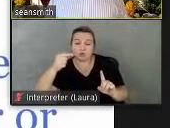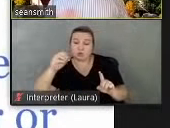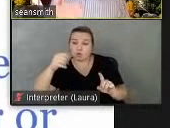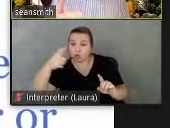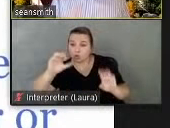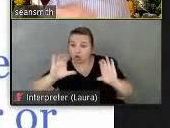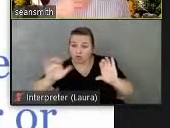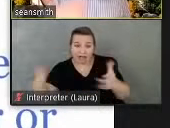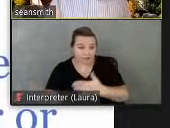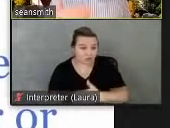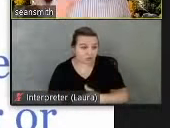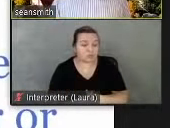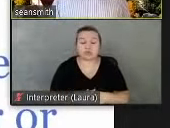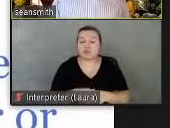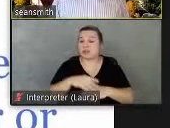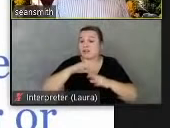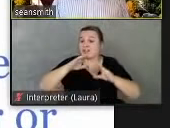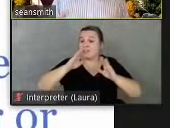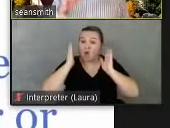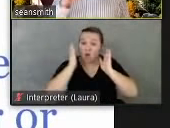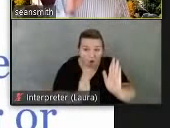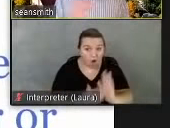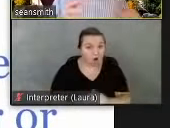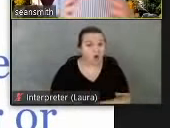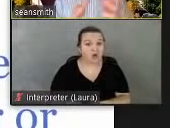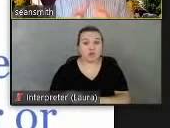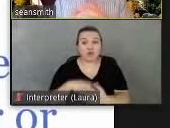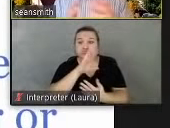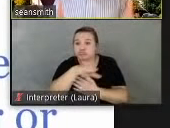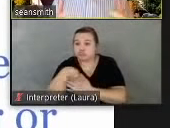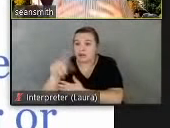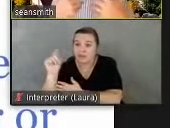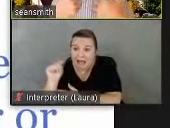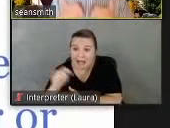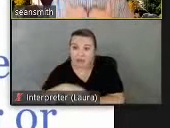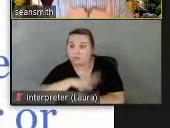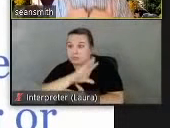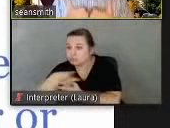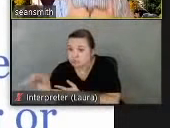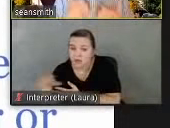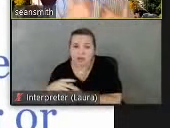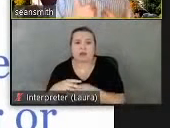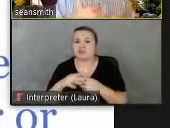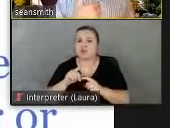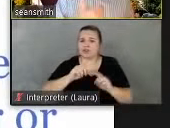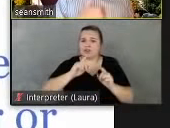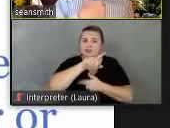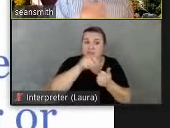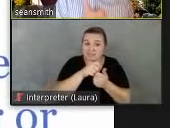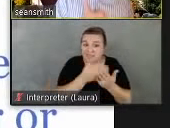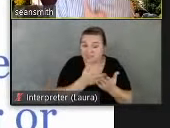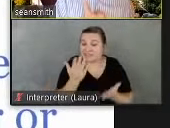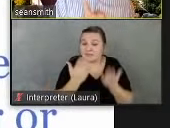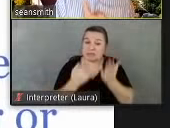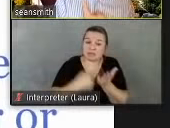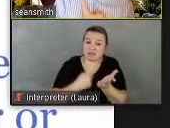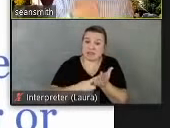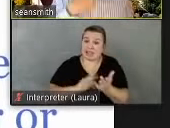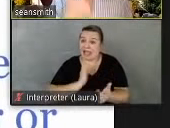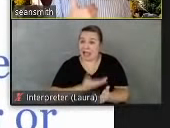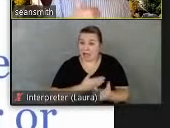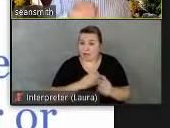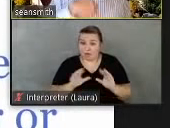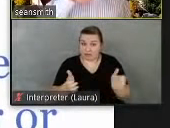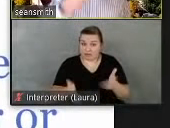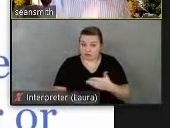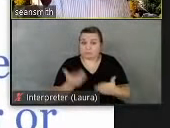overviews of the hallway, bathroom, et cetera. So these are things, and then for our specific things, it might be going over our classroom practices. It might